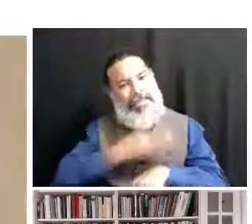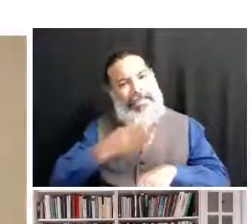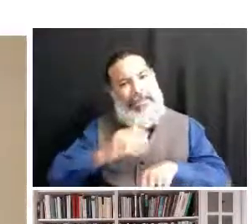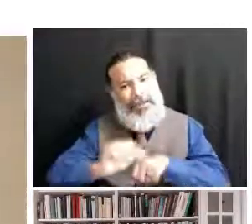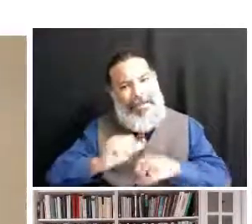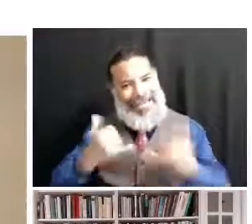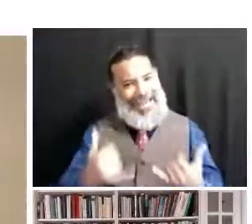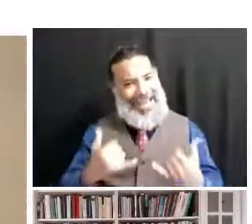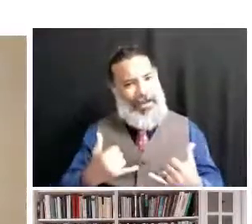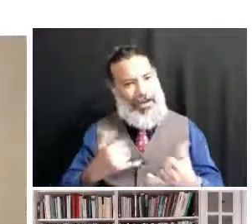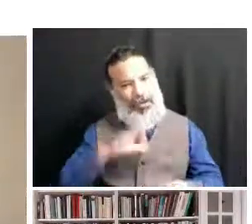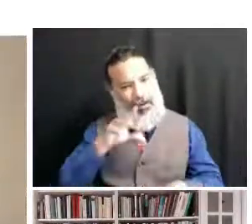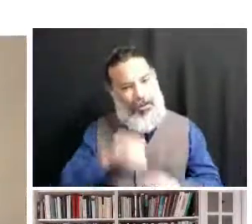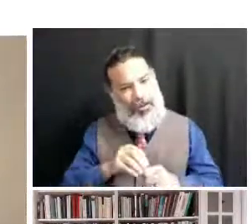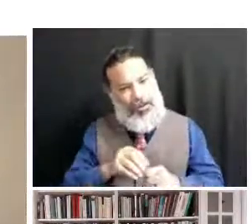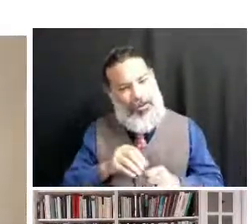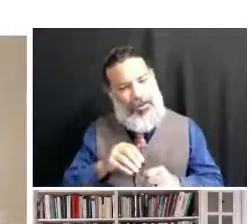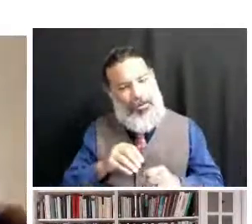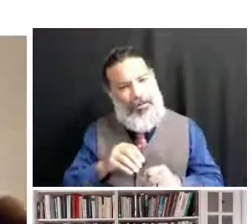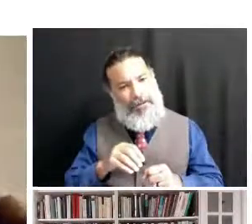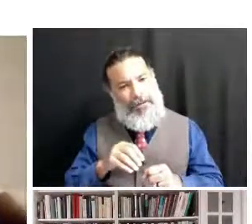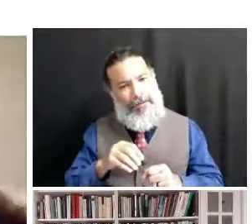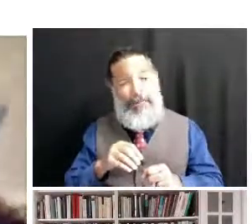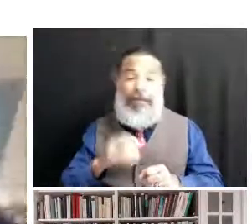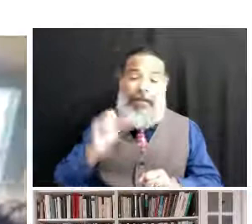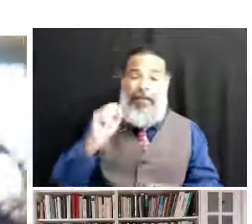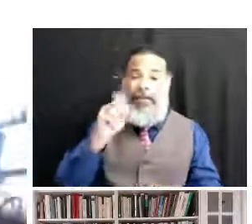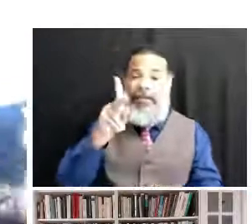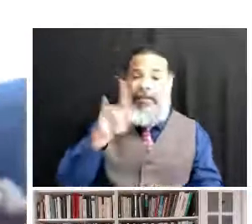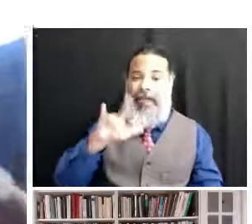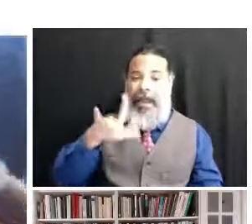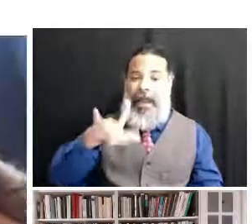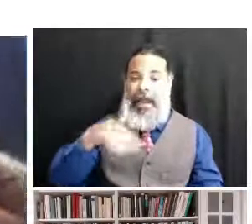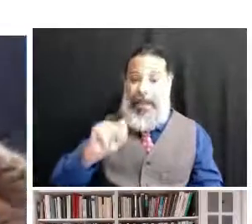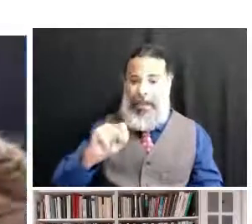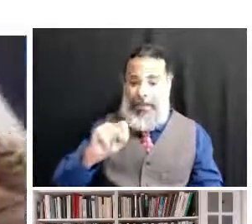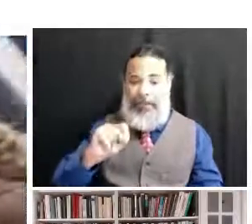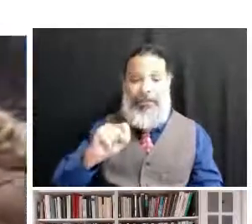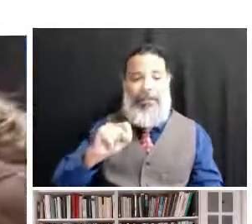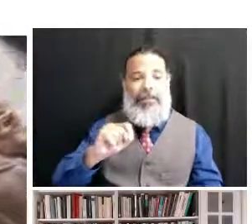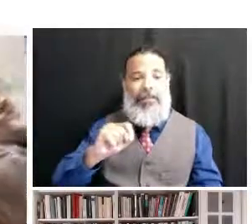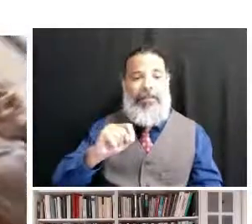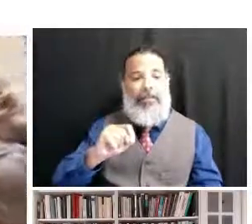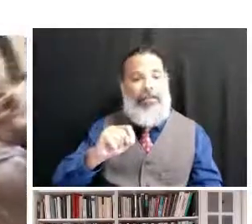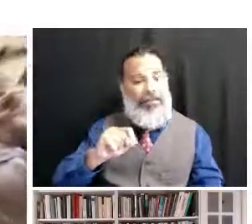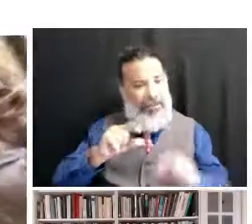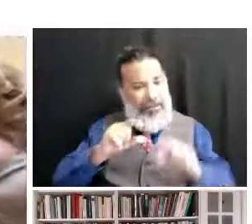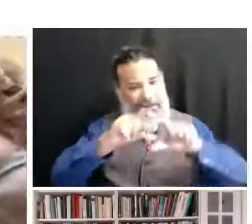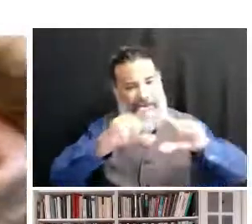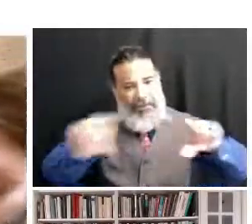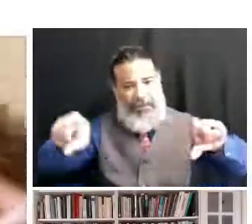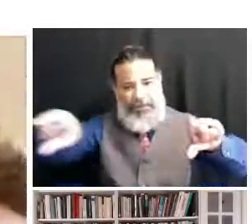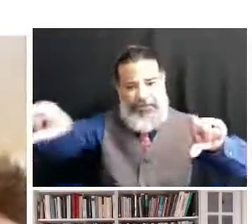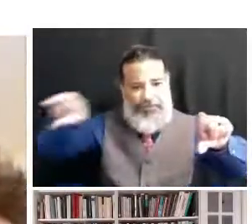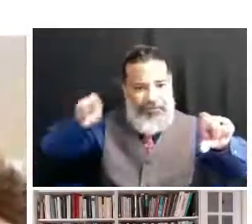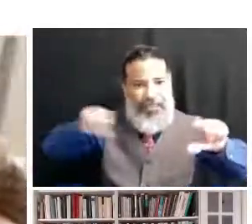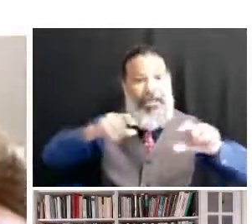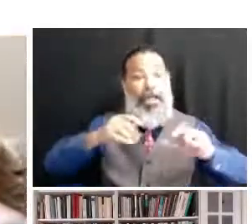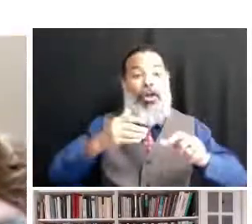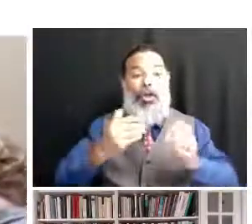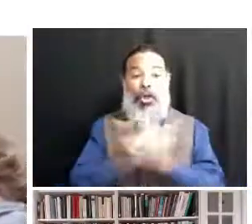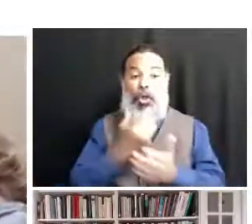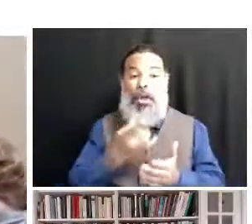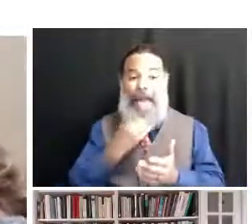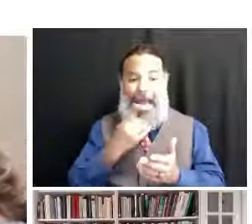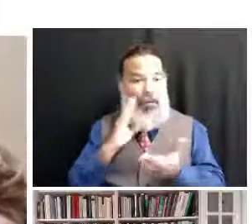happening, including to the right there. All around the edge is where the new lighting needs to